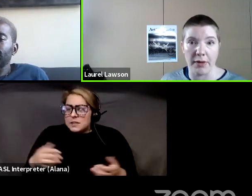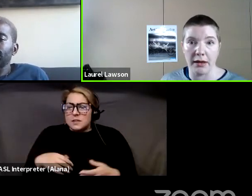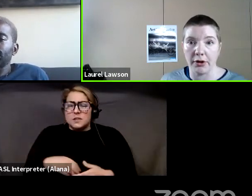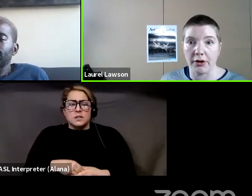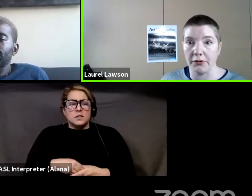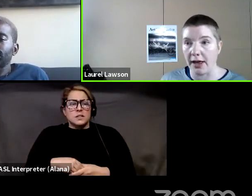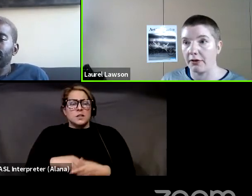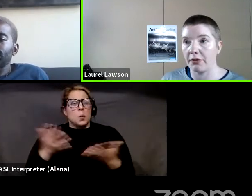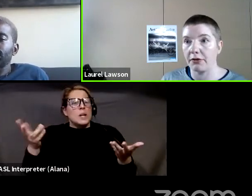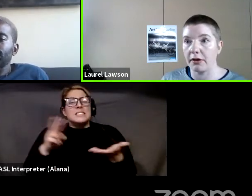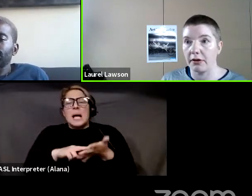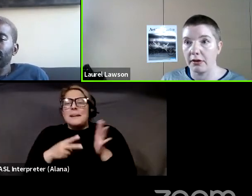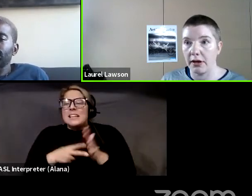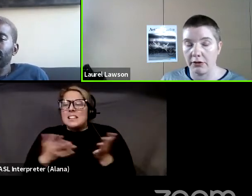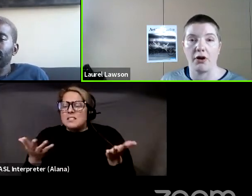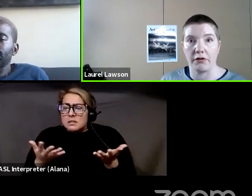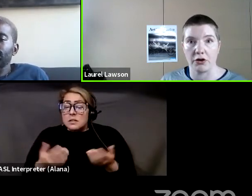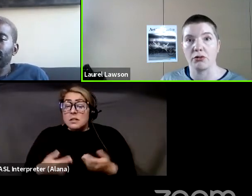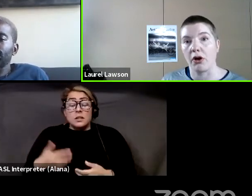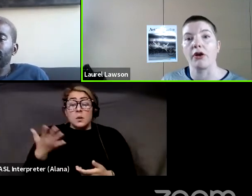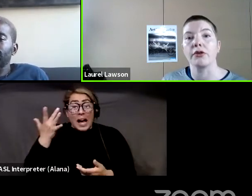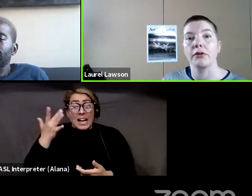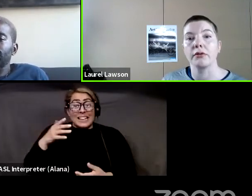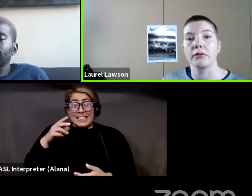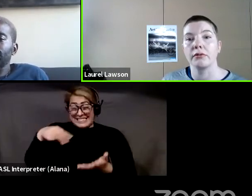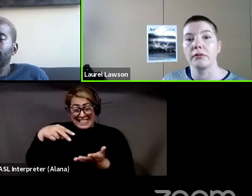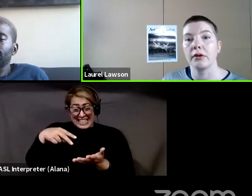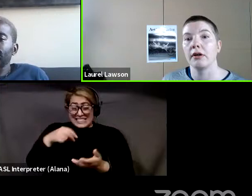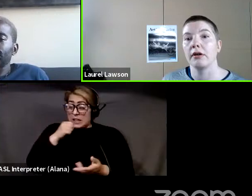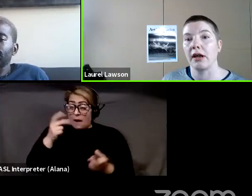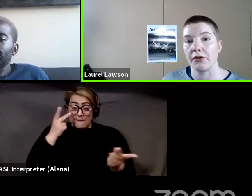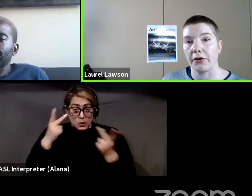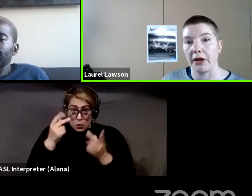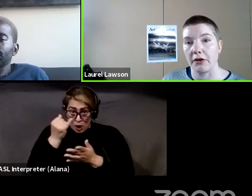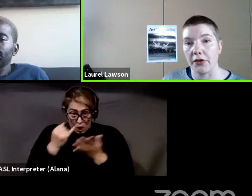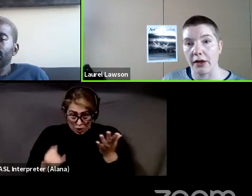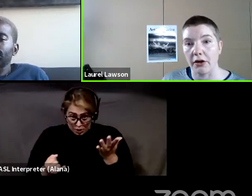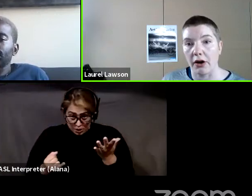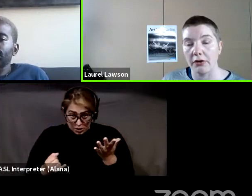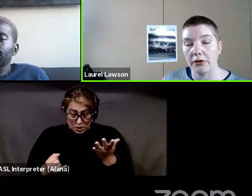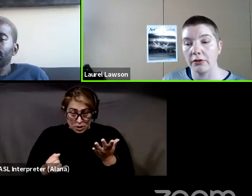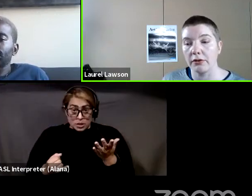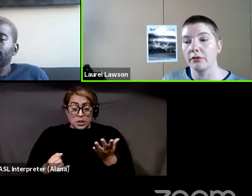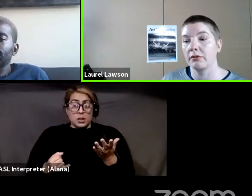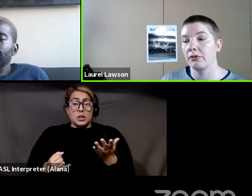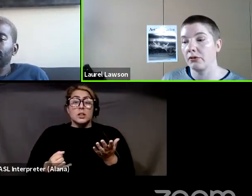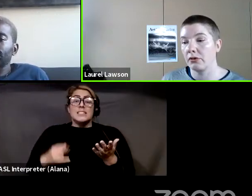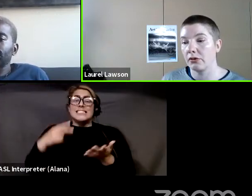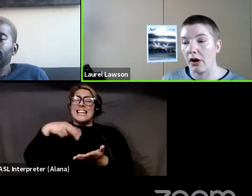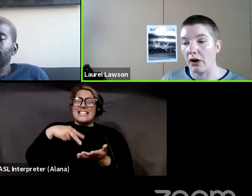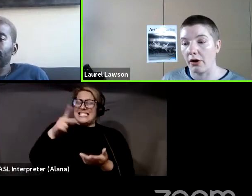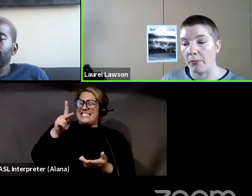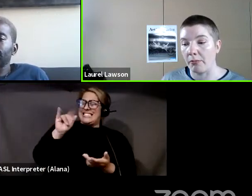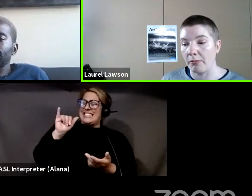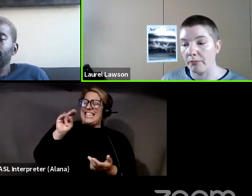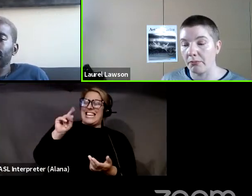does that mean? Because dance is not a visual art. Dance is a kinesthetic art.